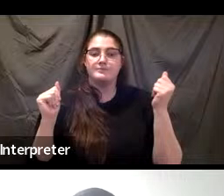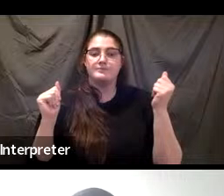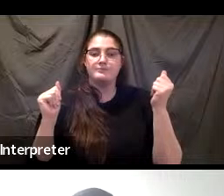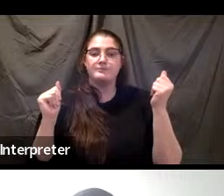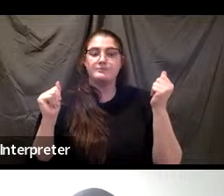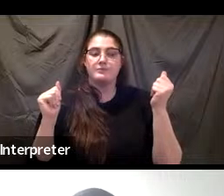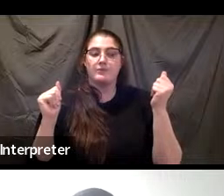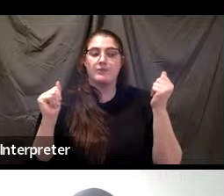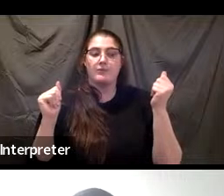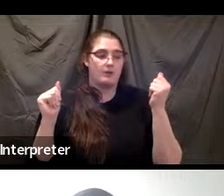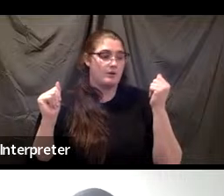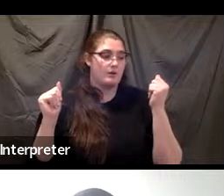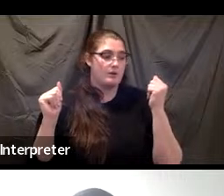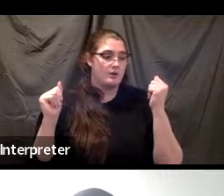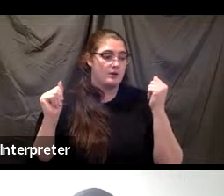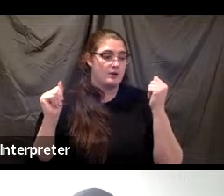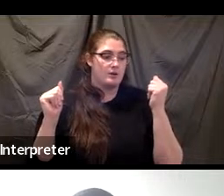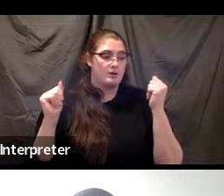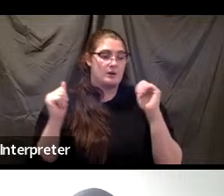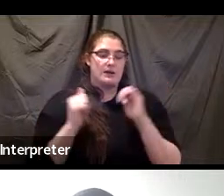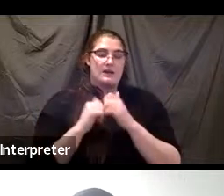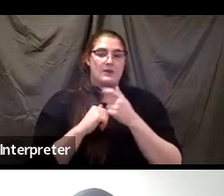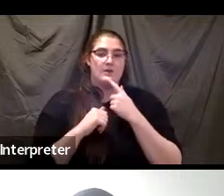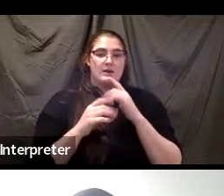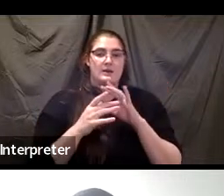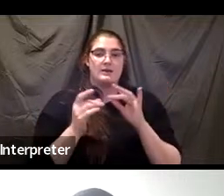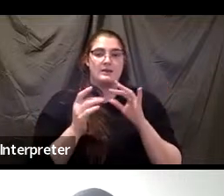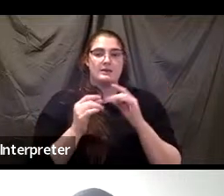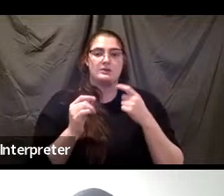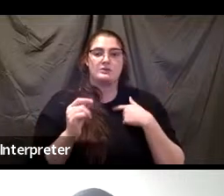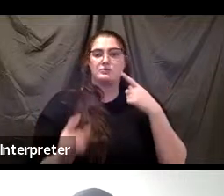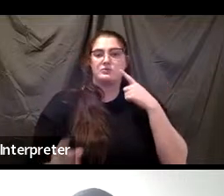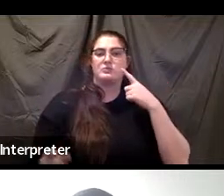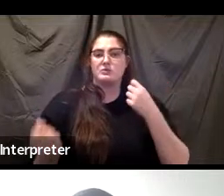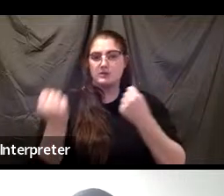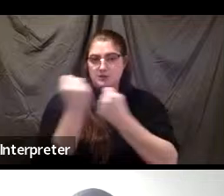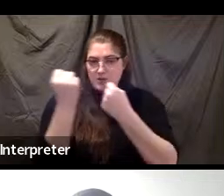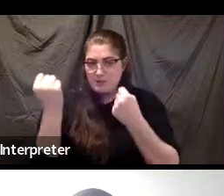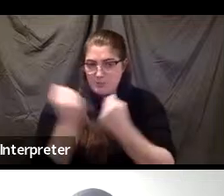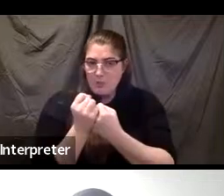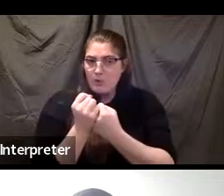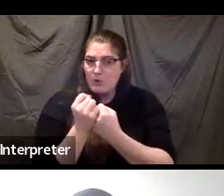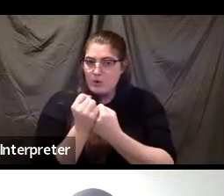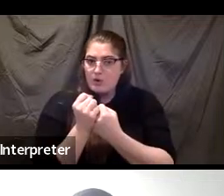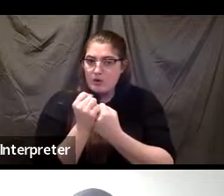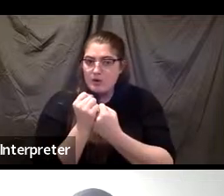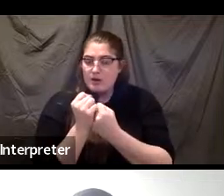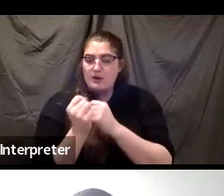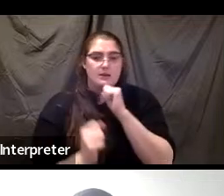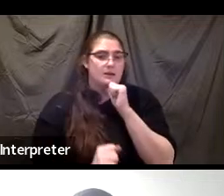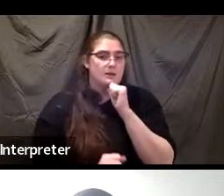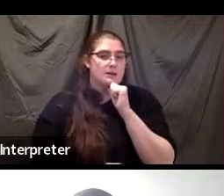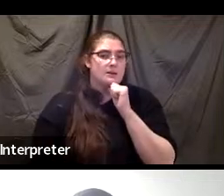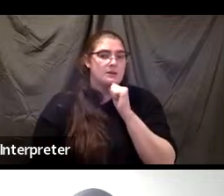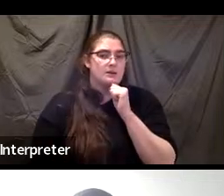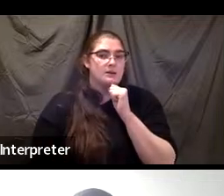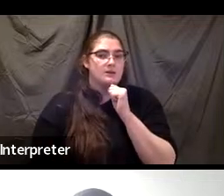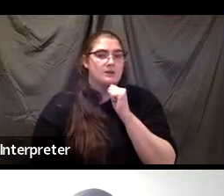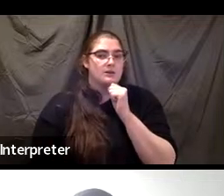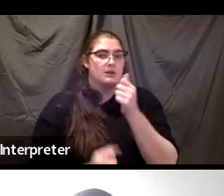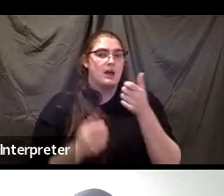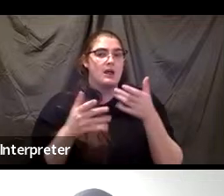Again, well, how do I say that? In favor of not allowing